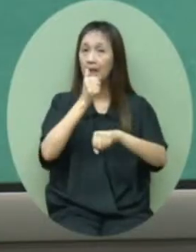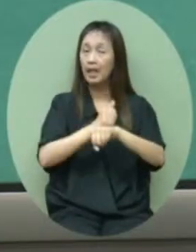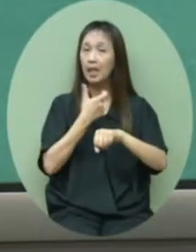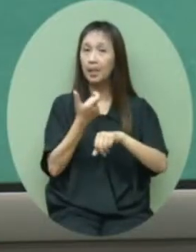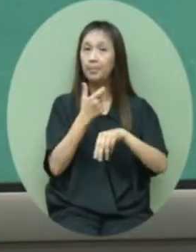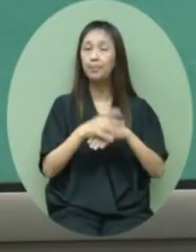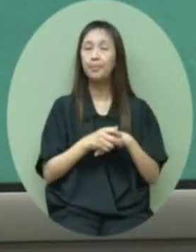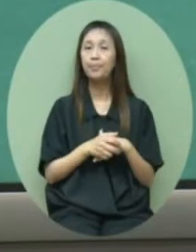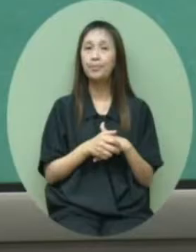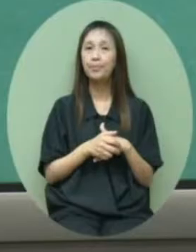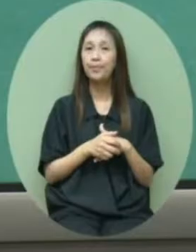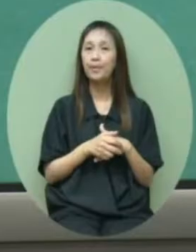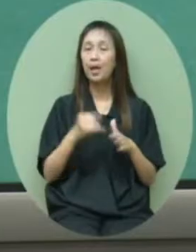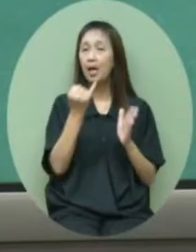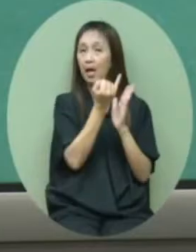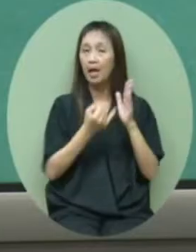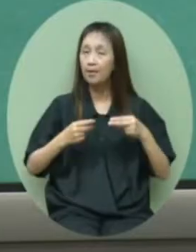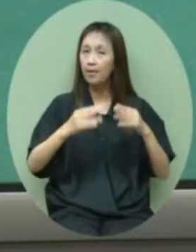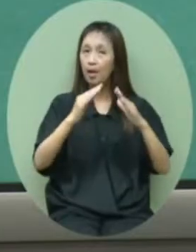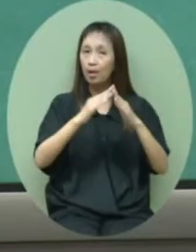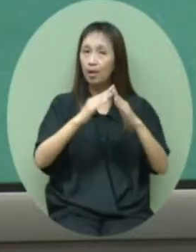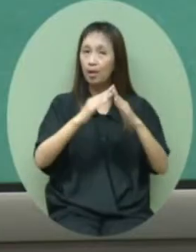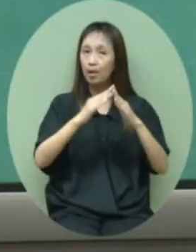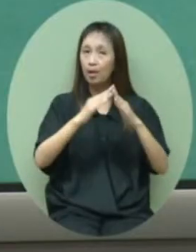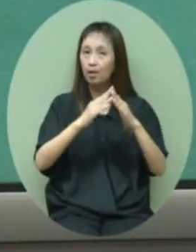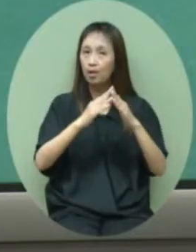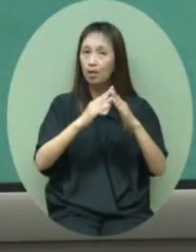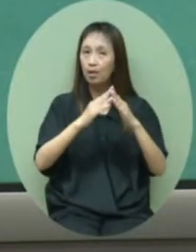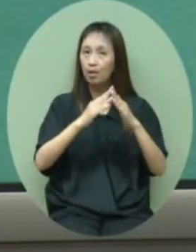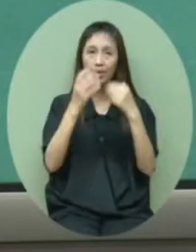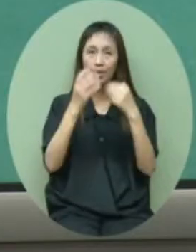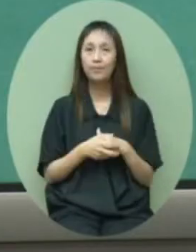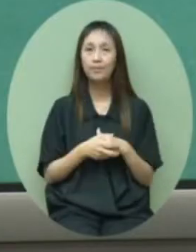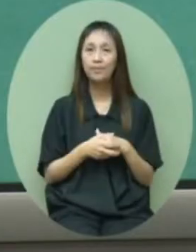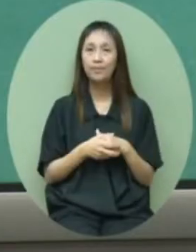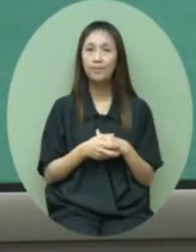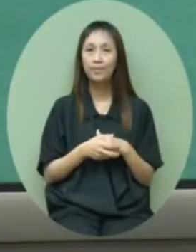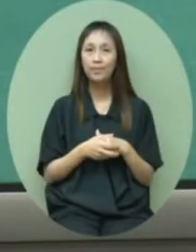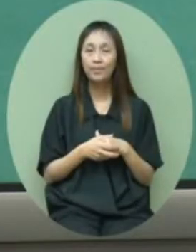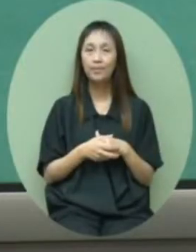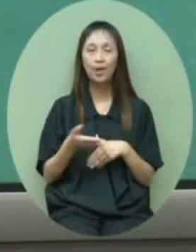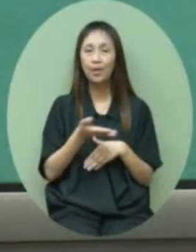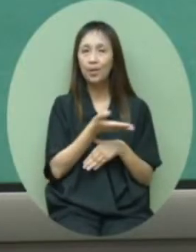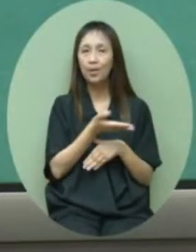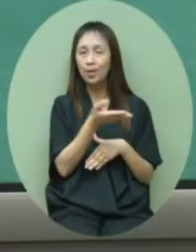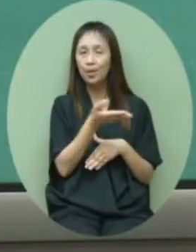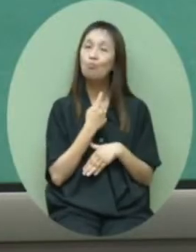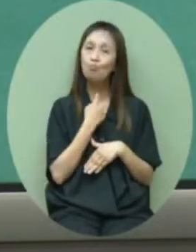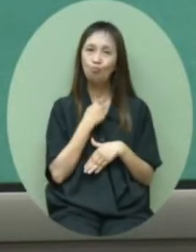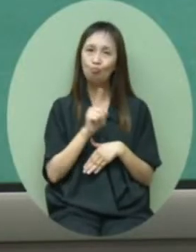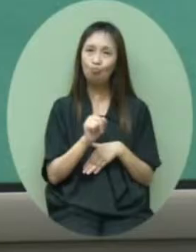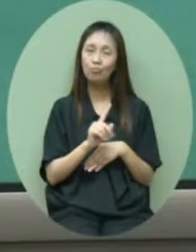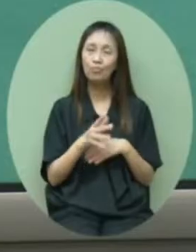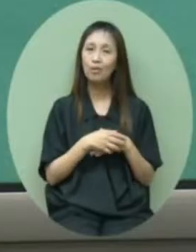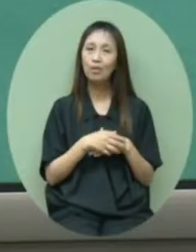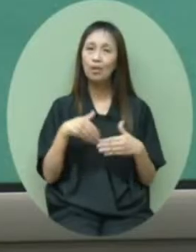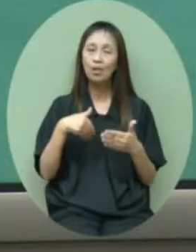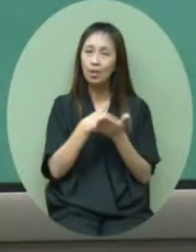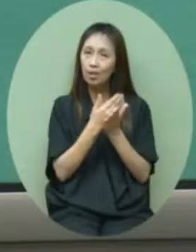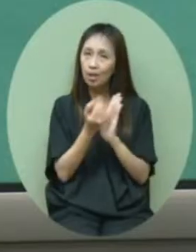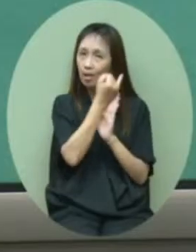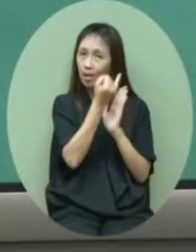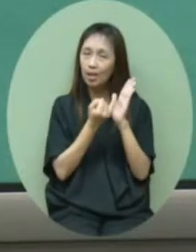needs, the strengths and opportunities for different areas of art so as to develop